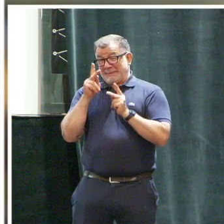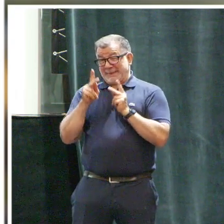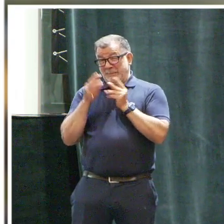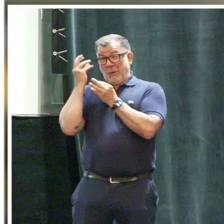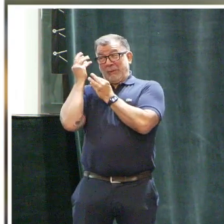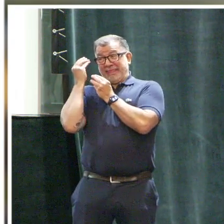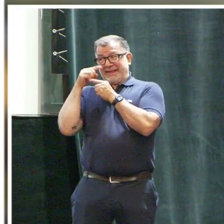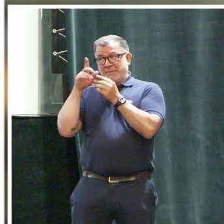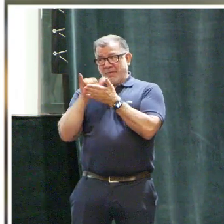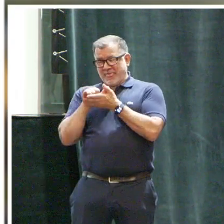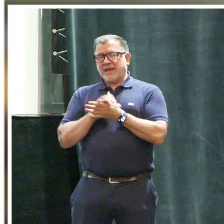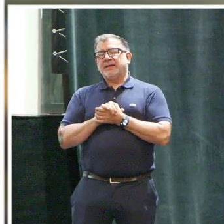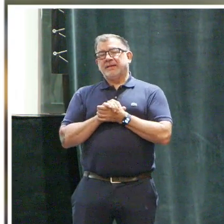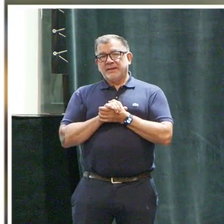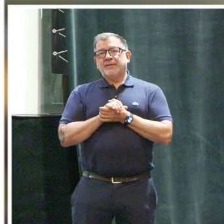because